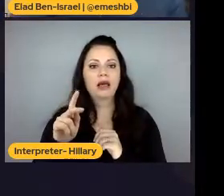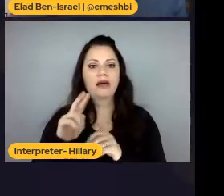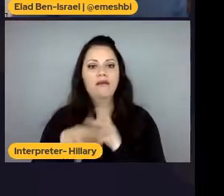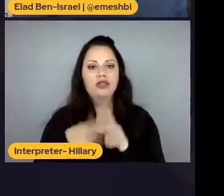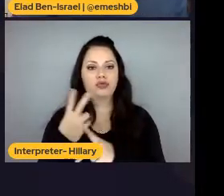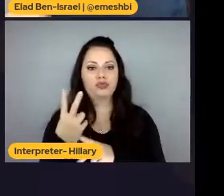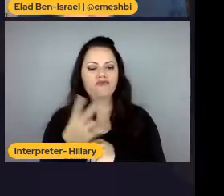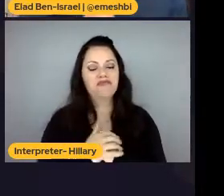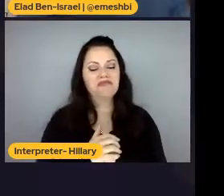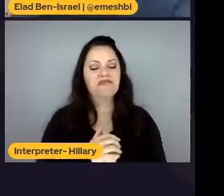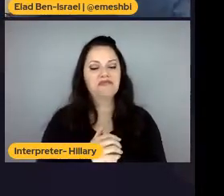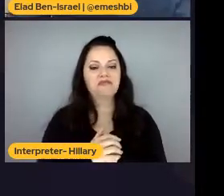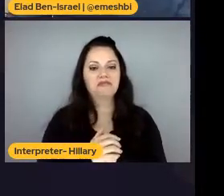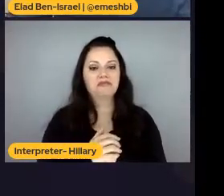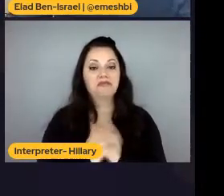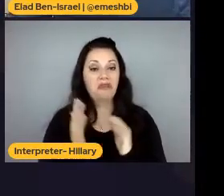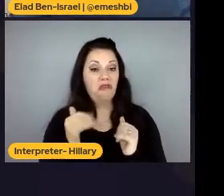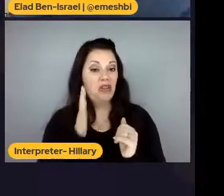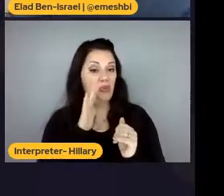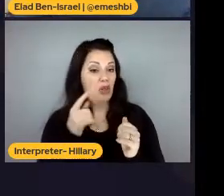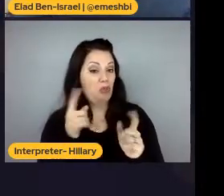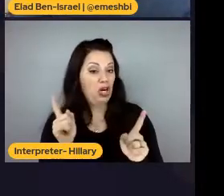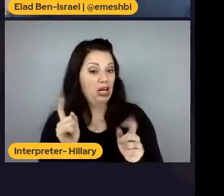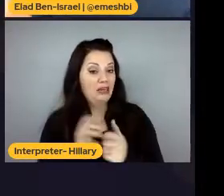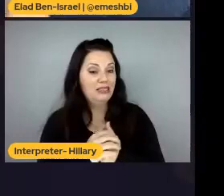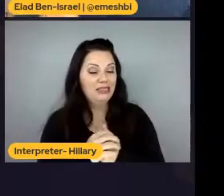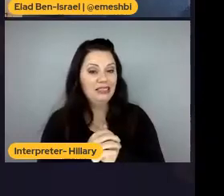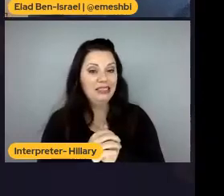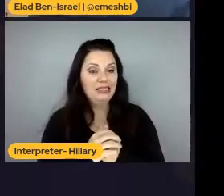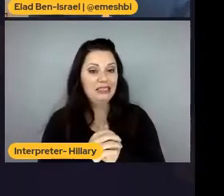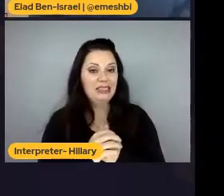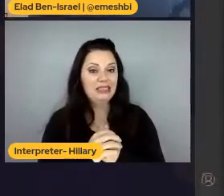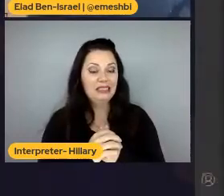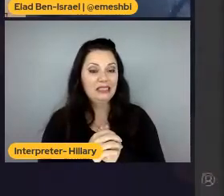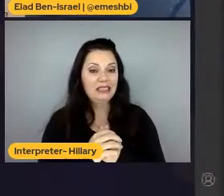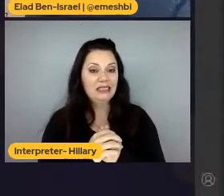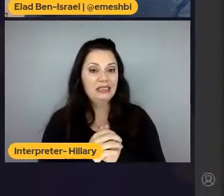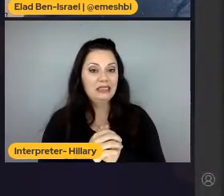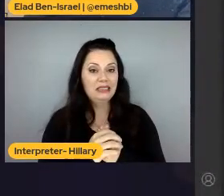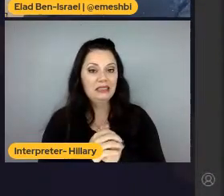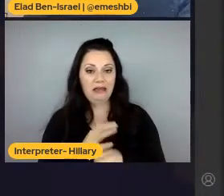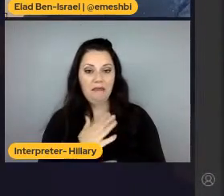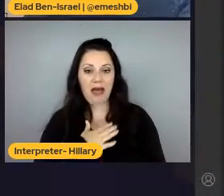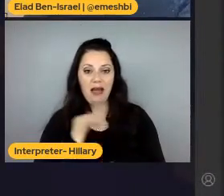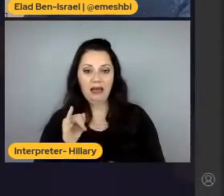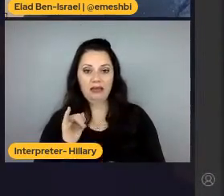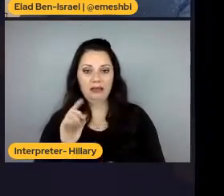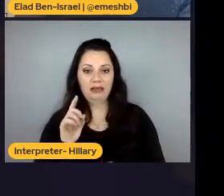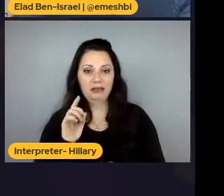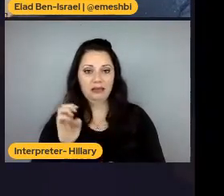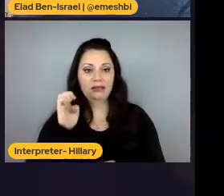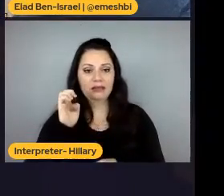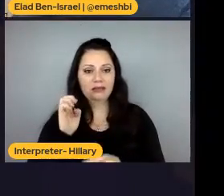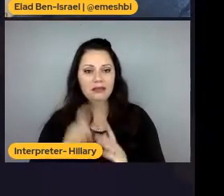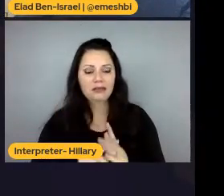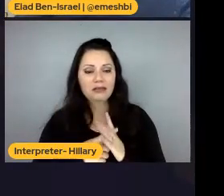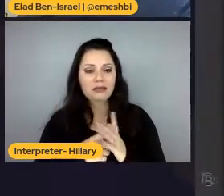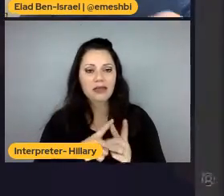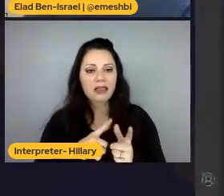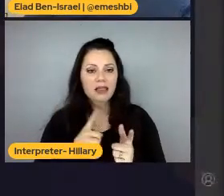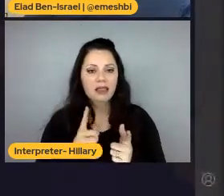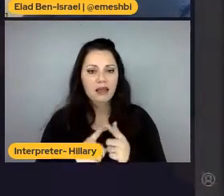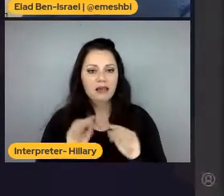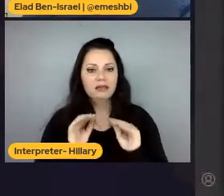And so hopefully that's going to work. I'm going to kick off my IDE, and in the meantime, I'm going to